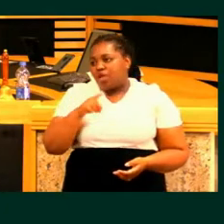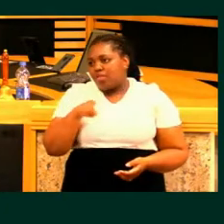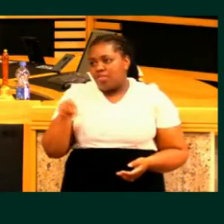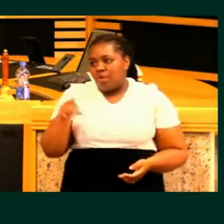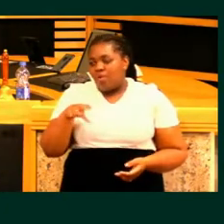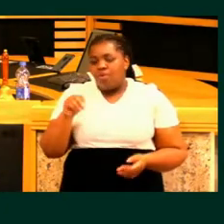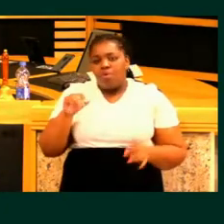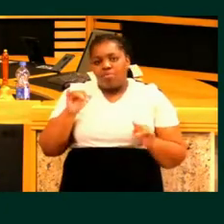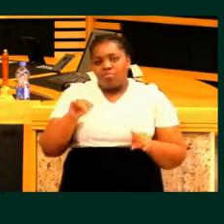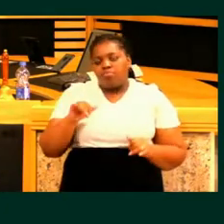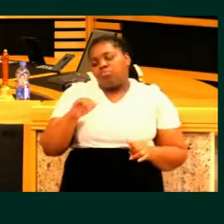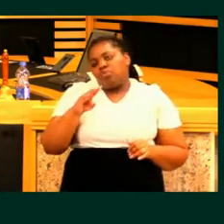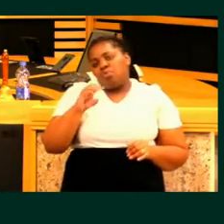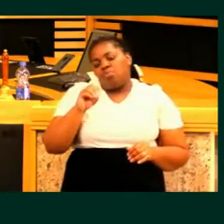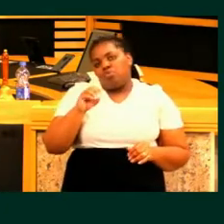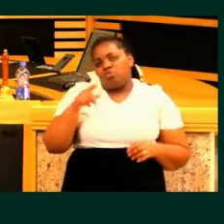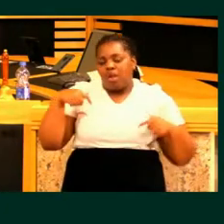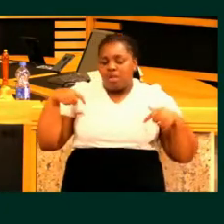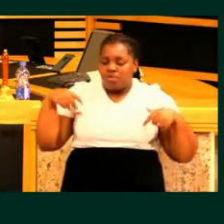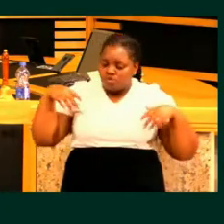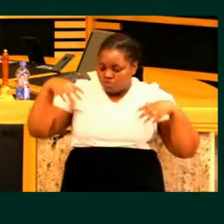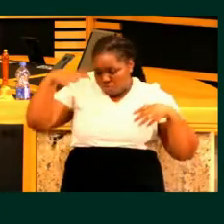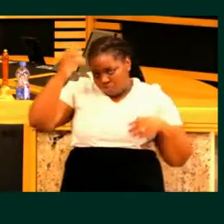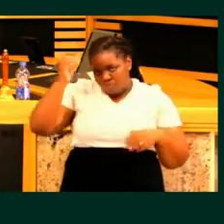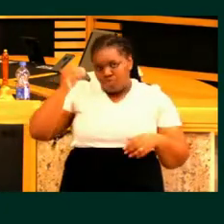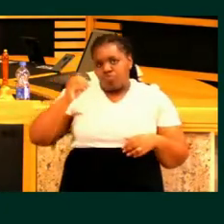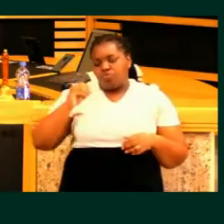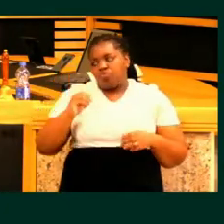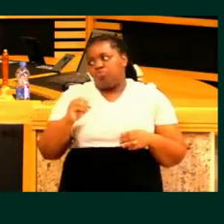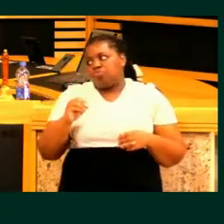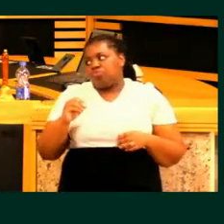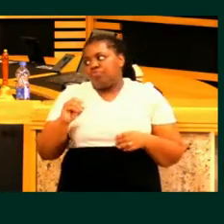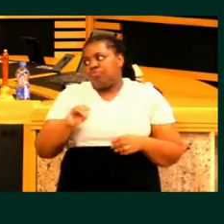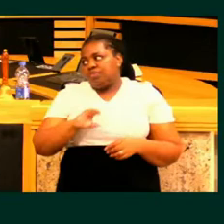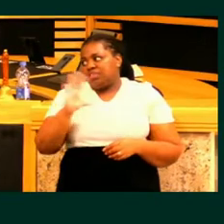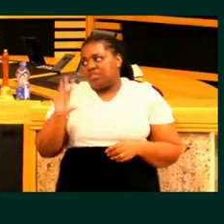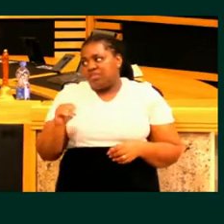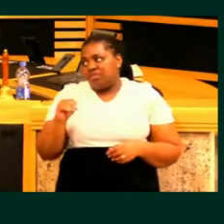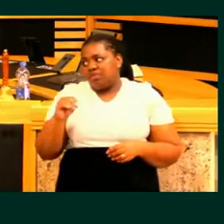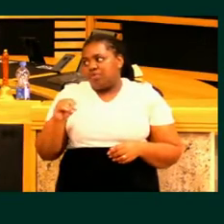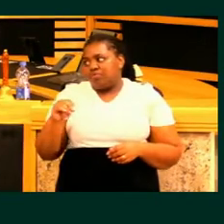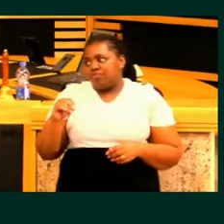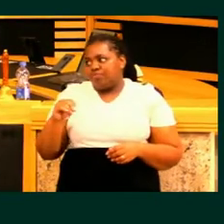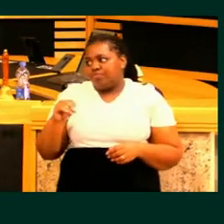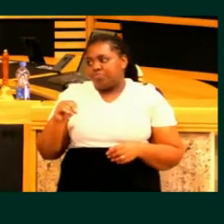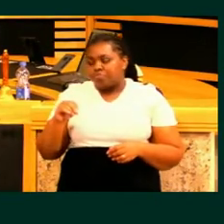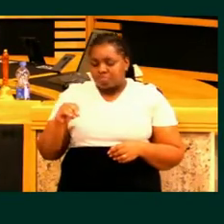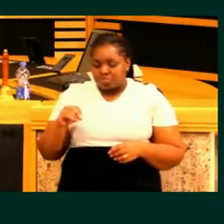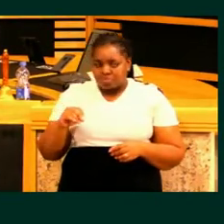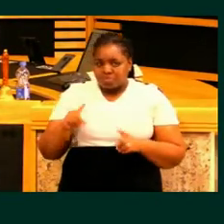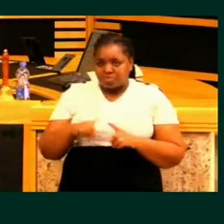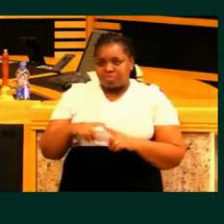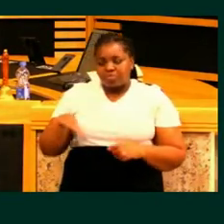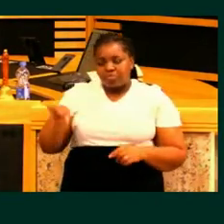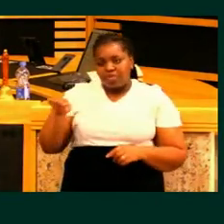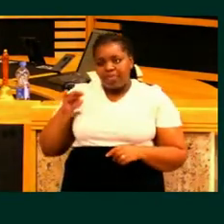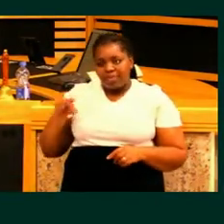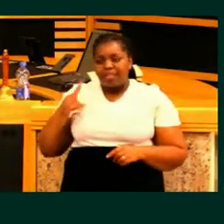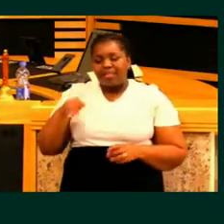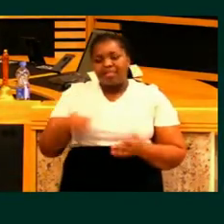bwana Gabon loto Namibia Rwanda s Leon South Africa sand and Tanz Tanzania and Zimbabwe